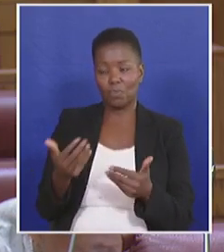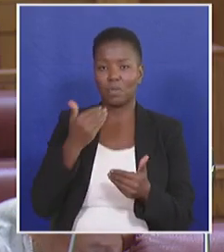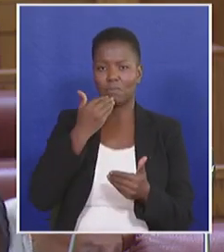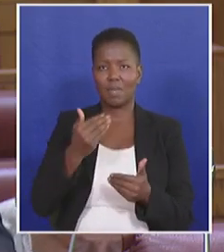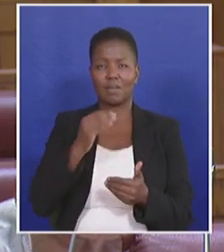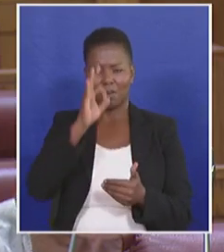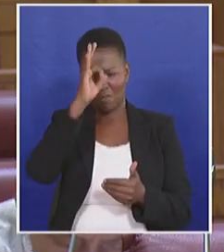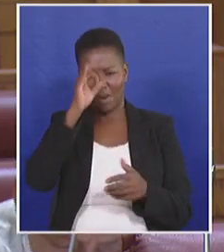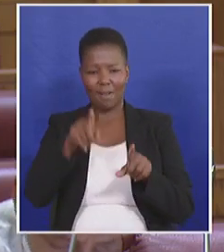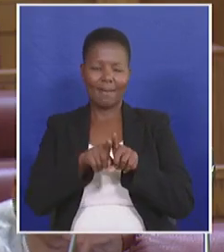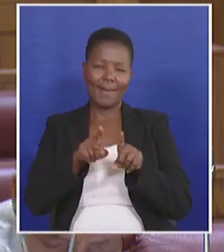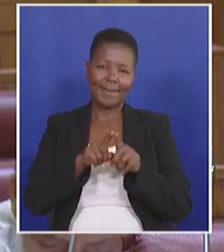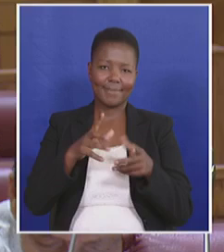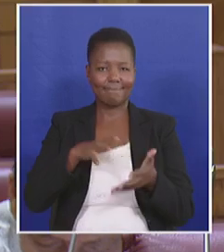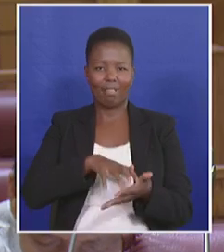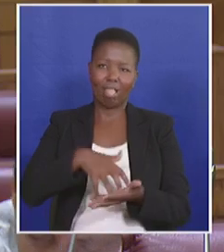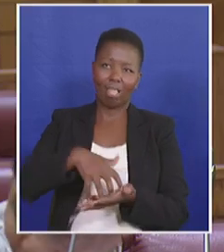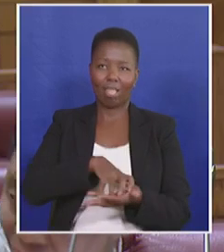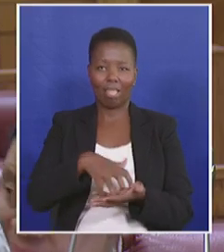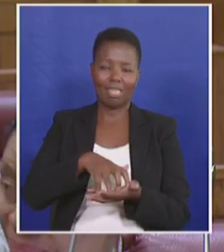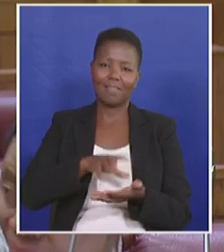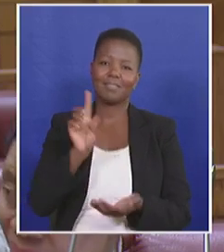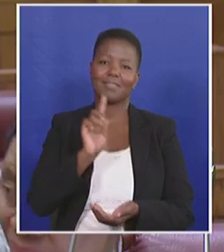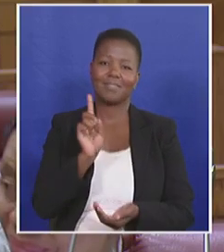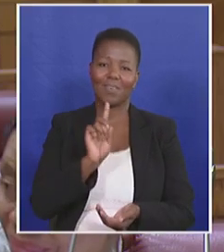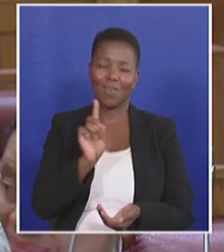amaphoyisa ukuthi abengene ngene. Yabona.